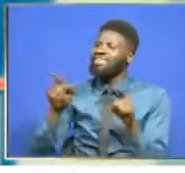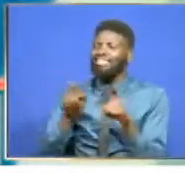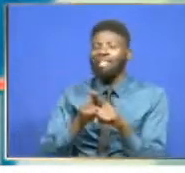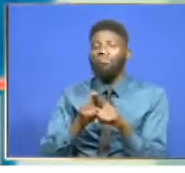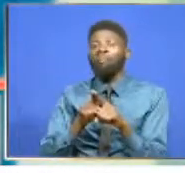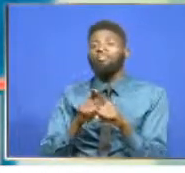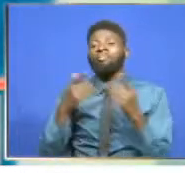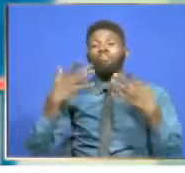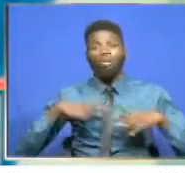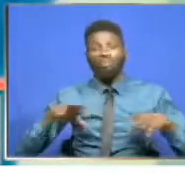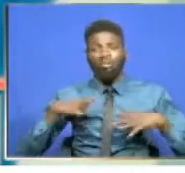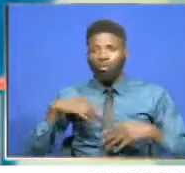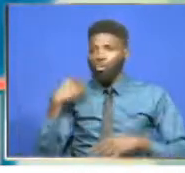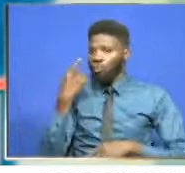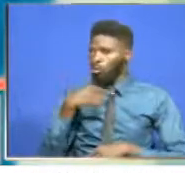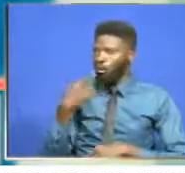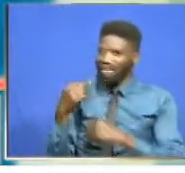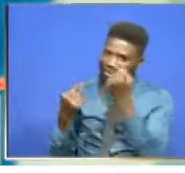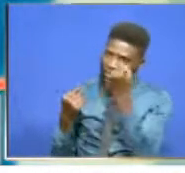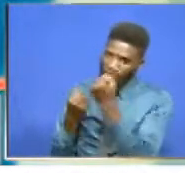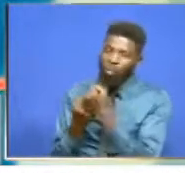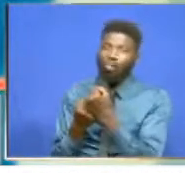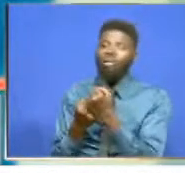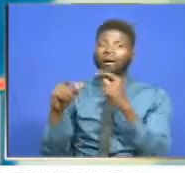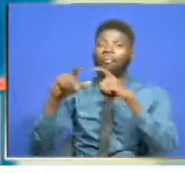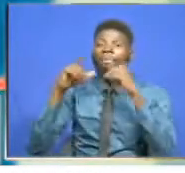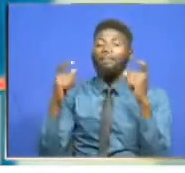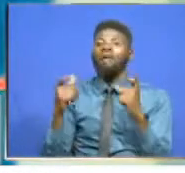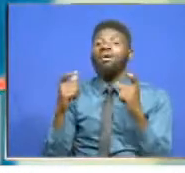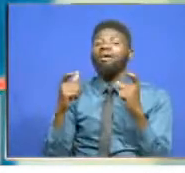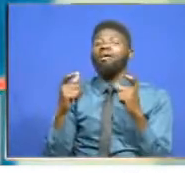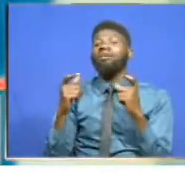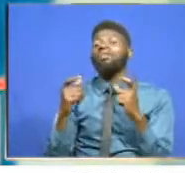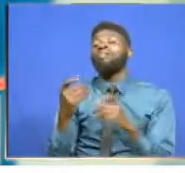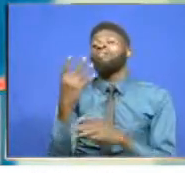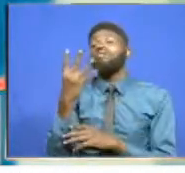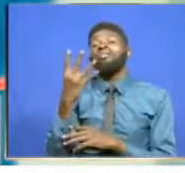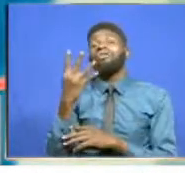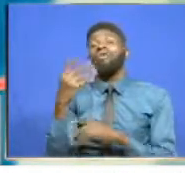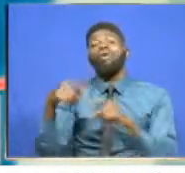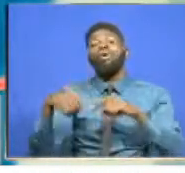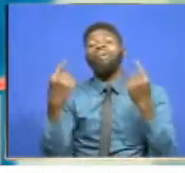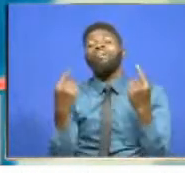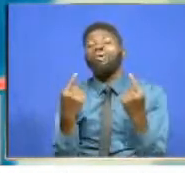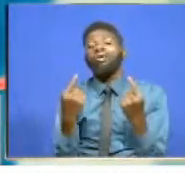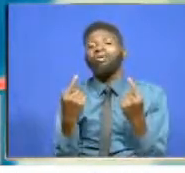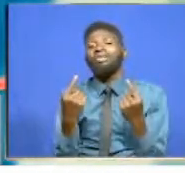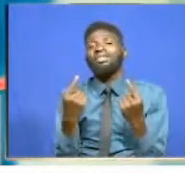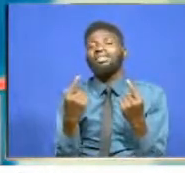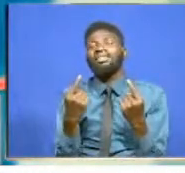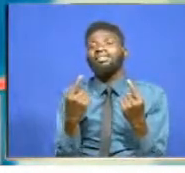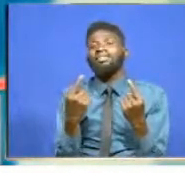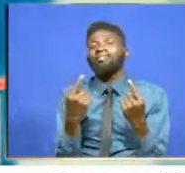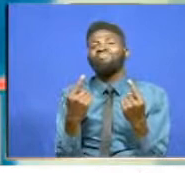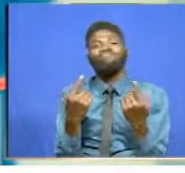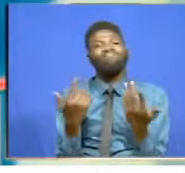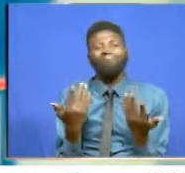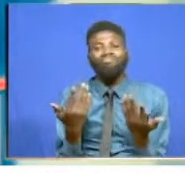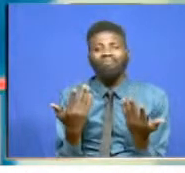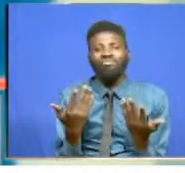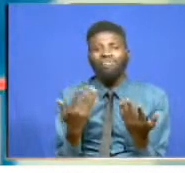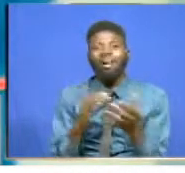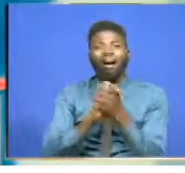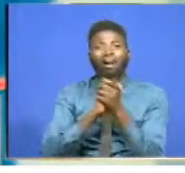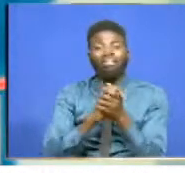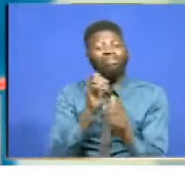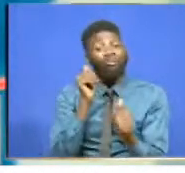four have problems with the handshake that has brought a climate that is enabling for, you know, the implementation of the Big